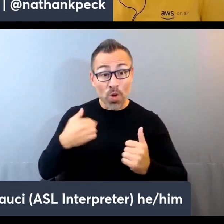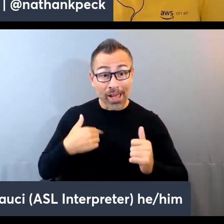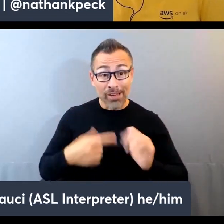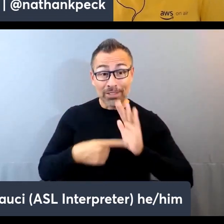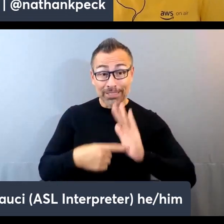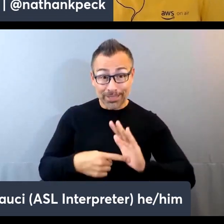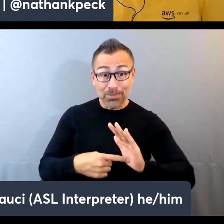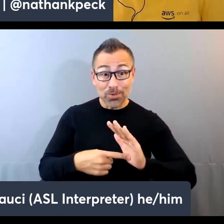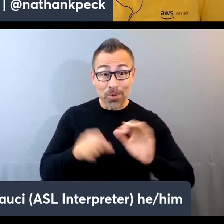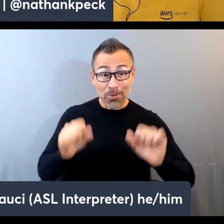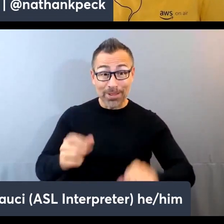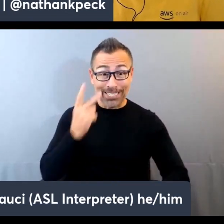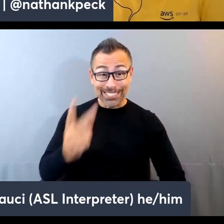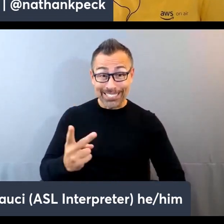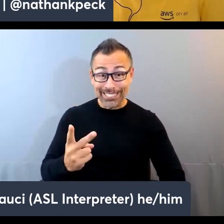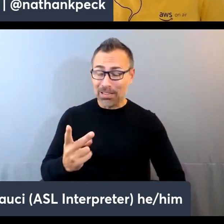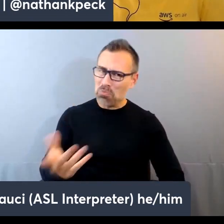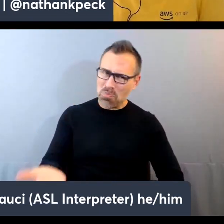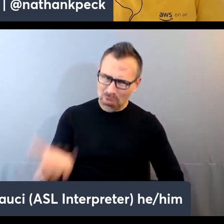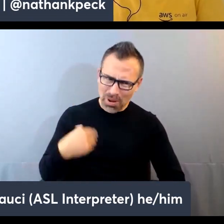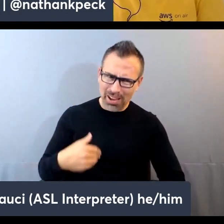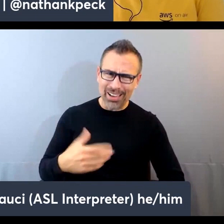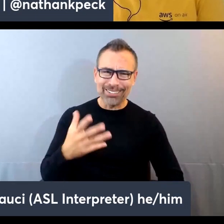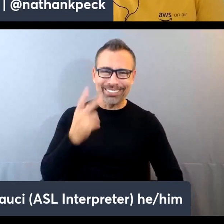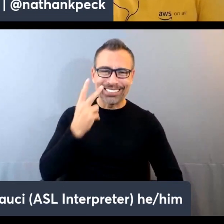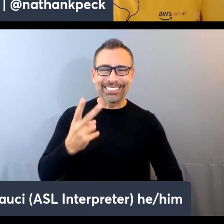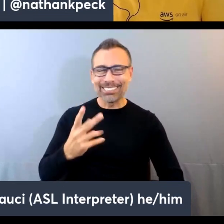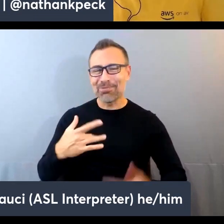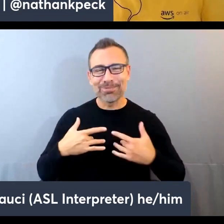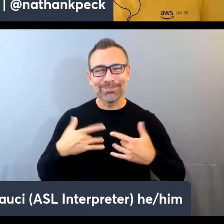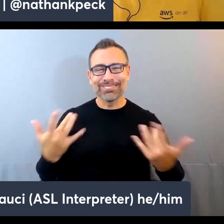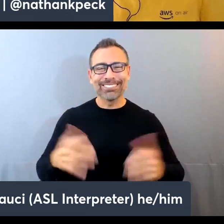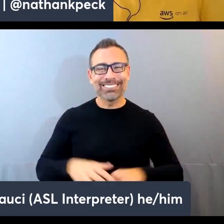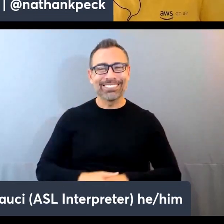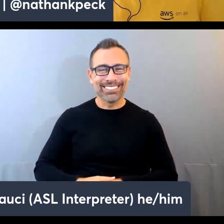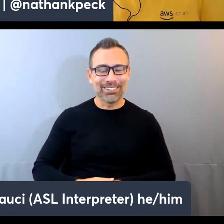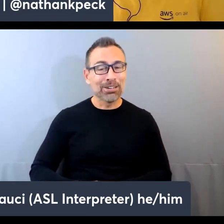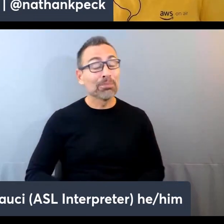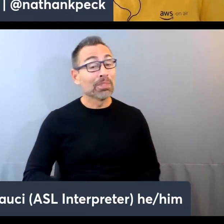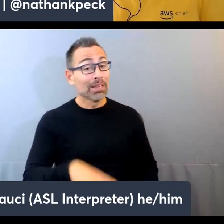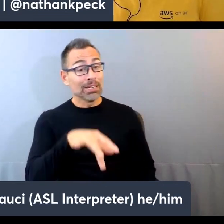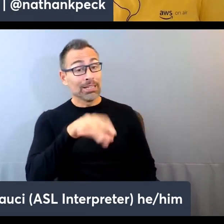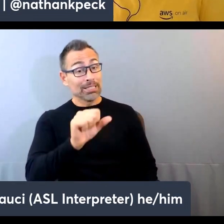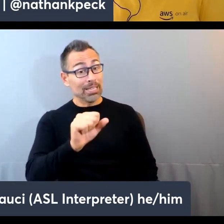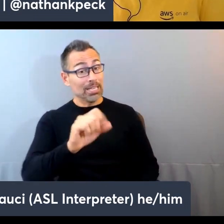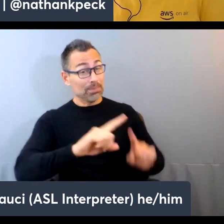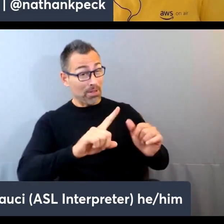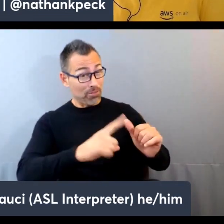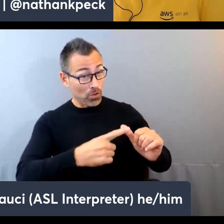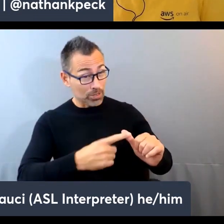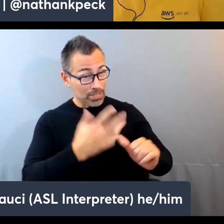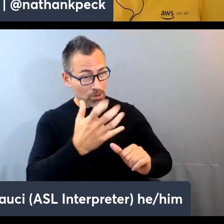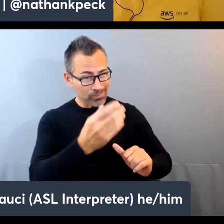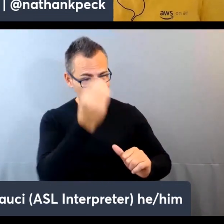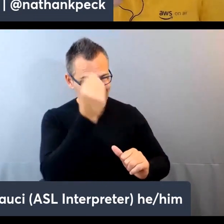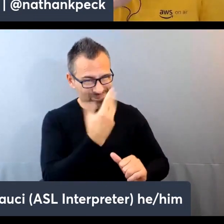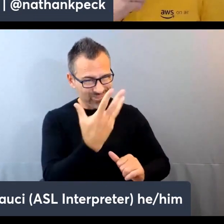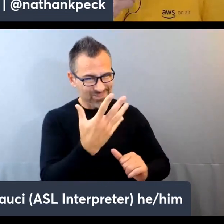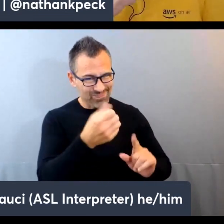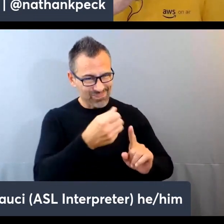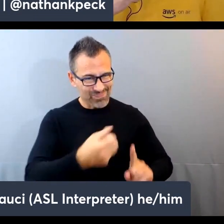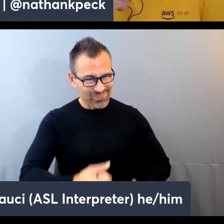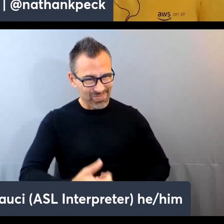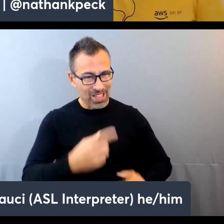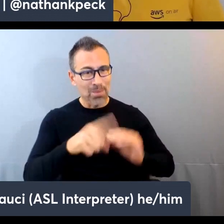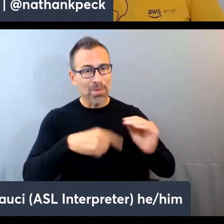action. Maybe we could bring it up and then let's see how it looks. Yes, but I want to tell you a little bit about it before I actually show